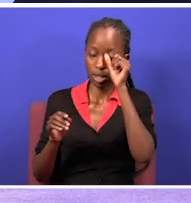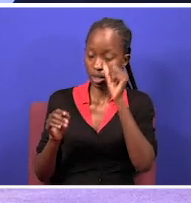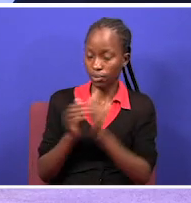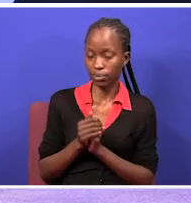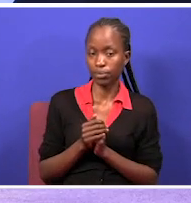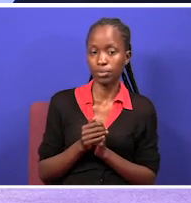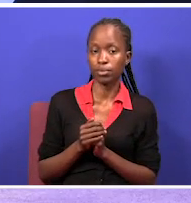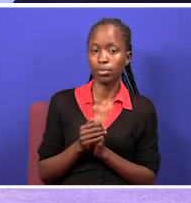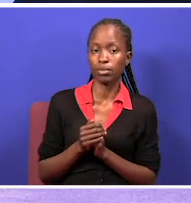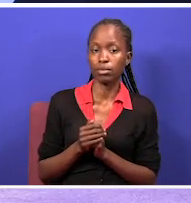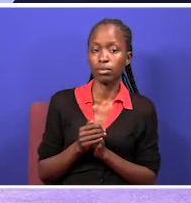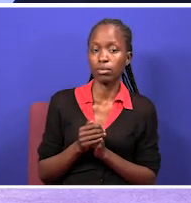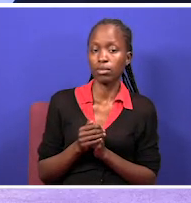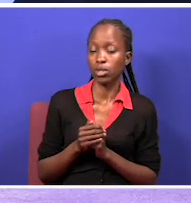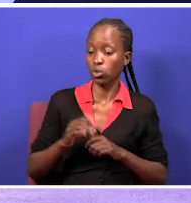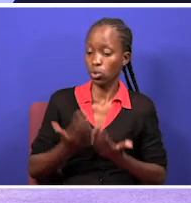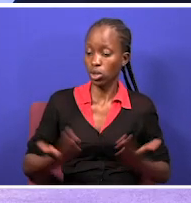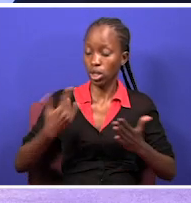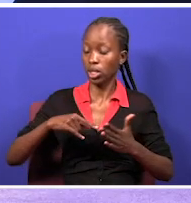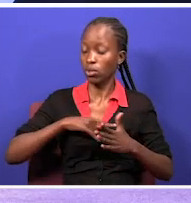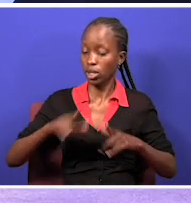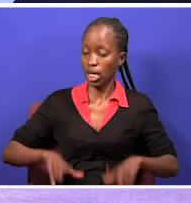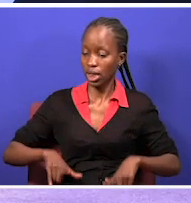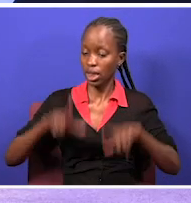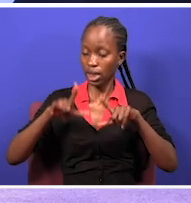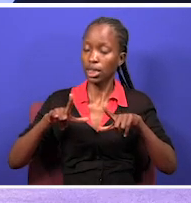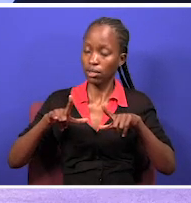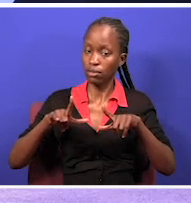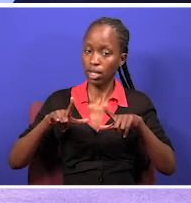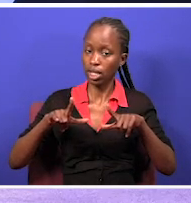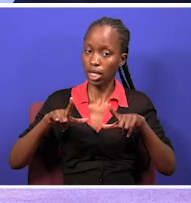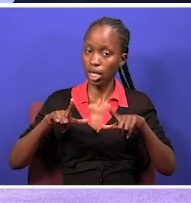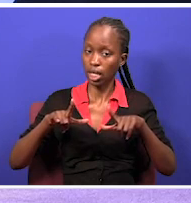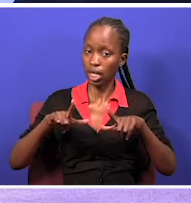Lord. So they are living lives.